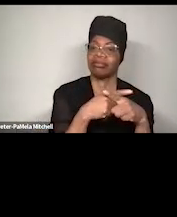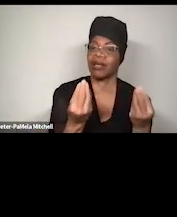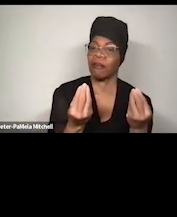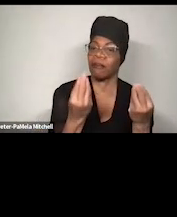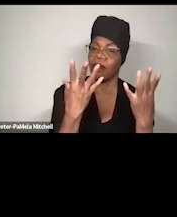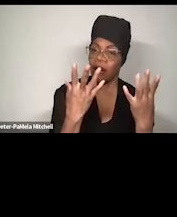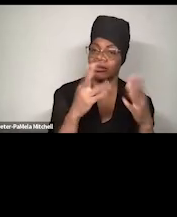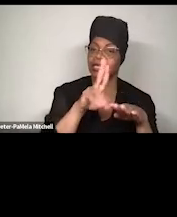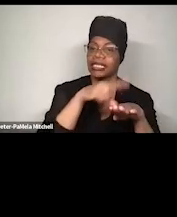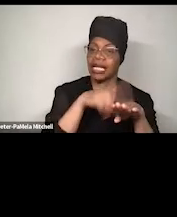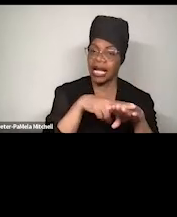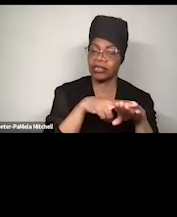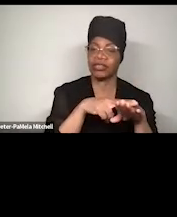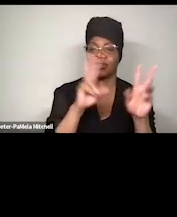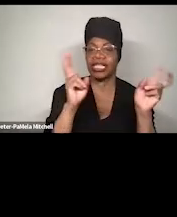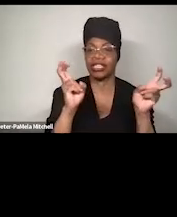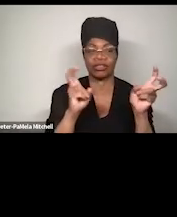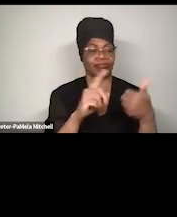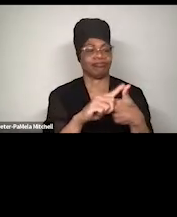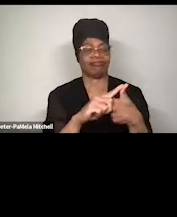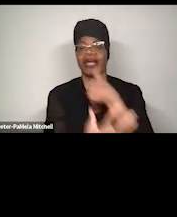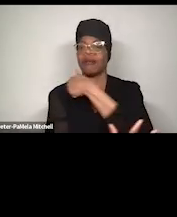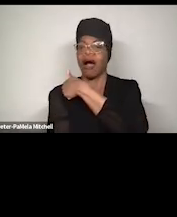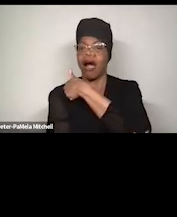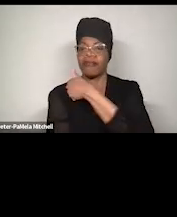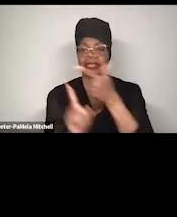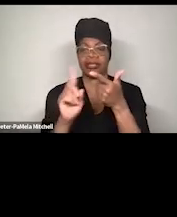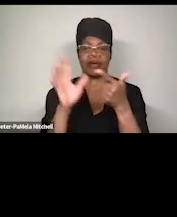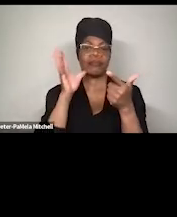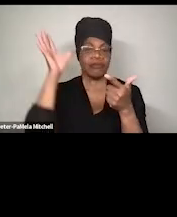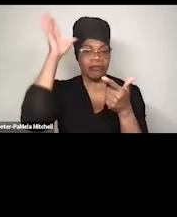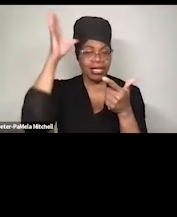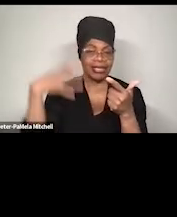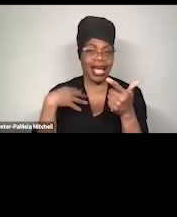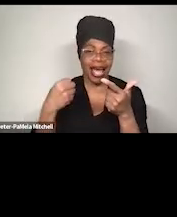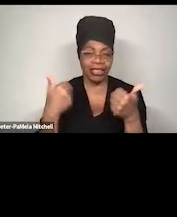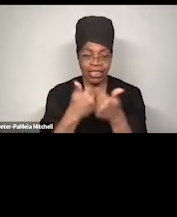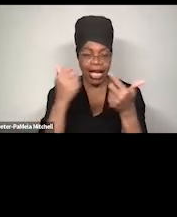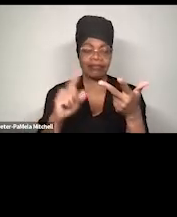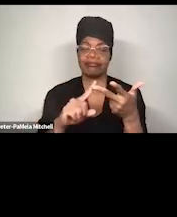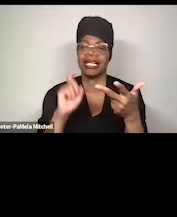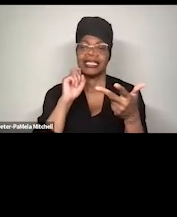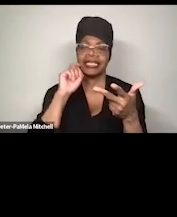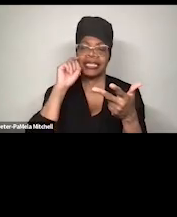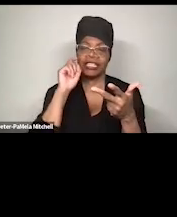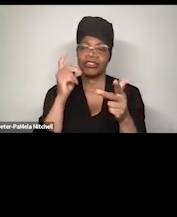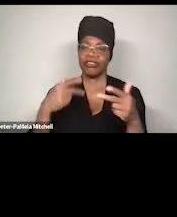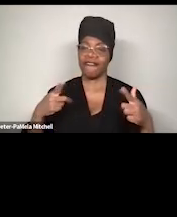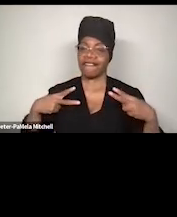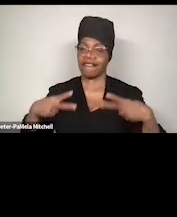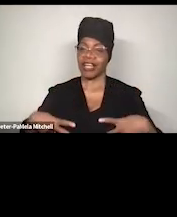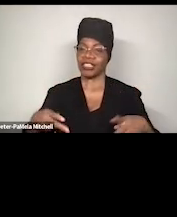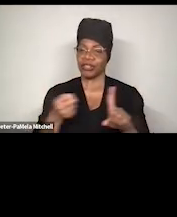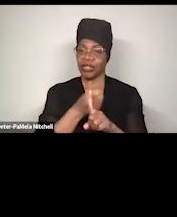It includes things like poverty, parental mental health challenges, sexual or physical abuse. And we know from the research data